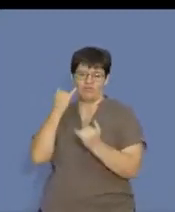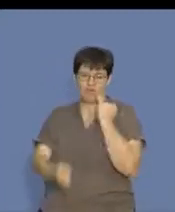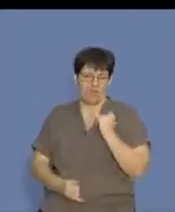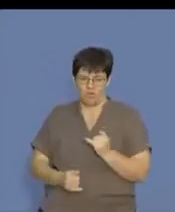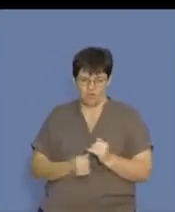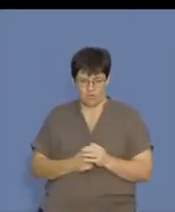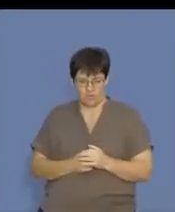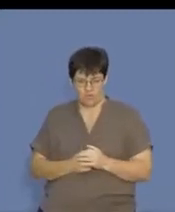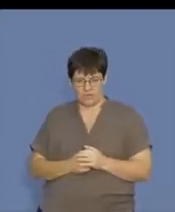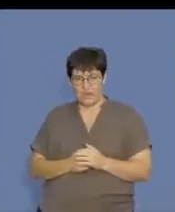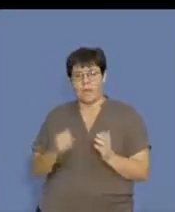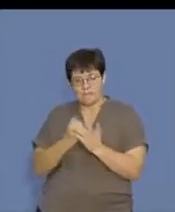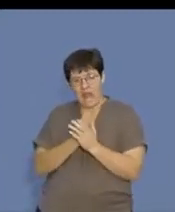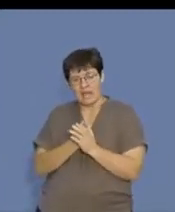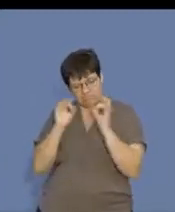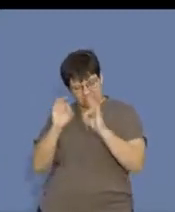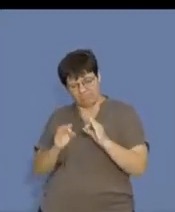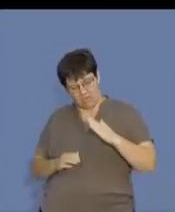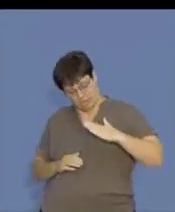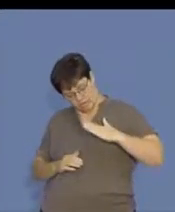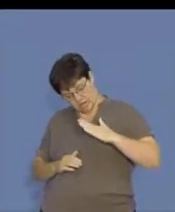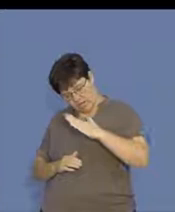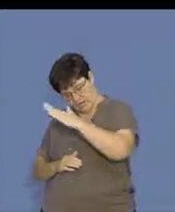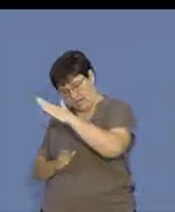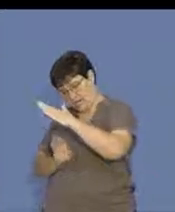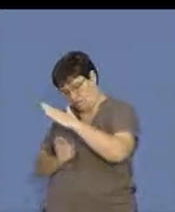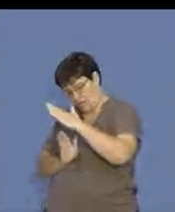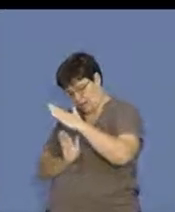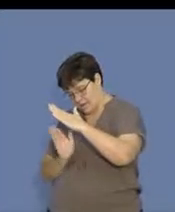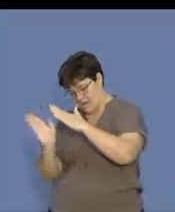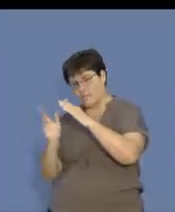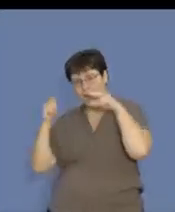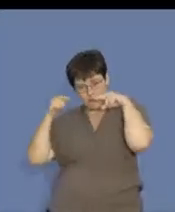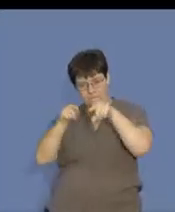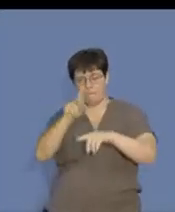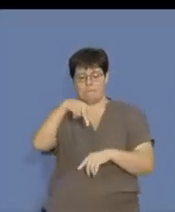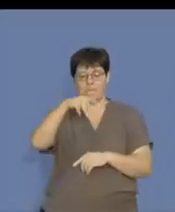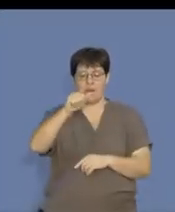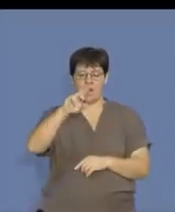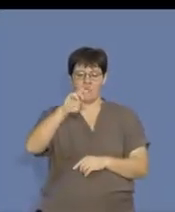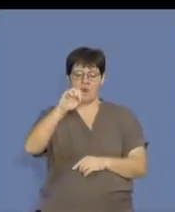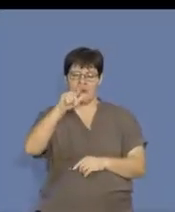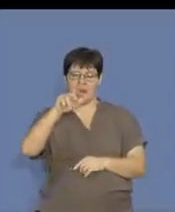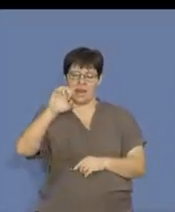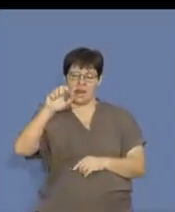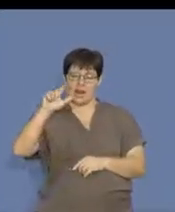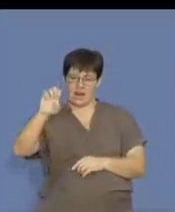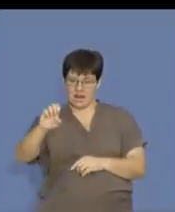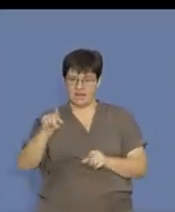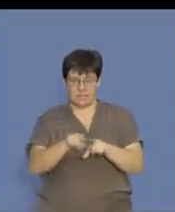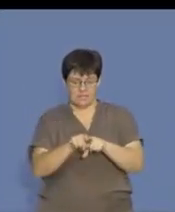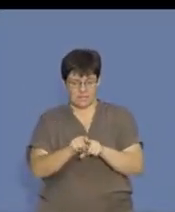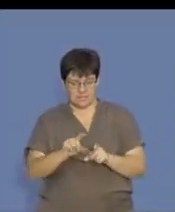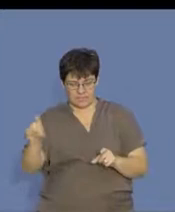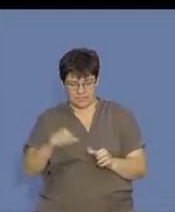it incorrect. So we say that these two lines are parallel to each other. It must just move at